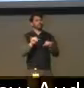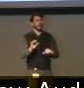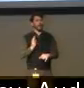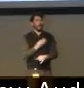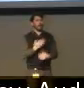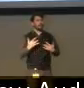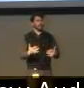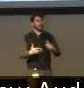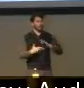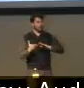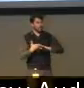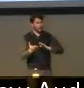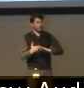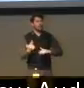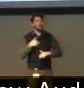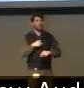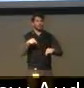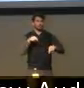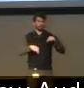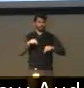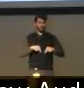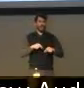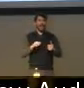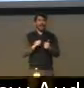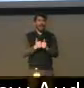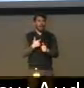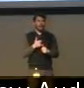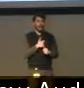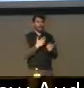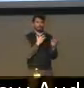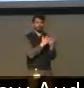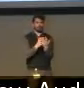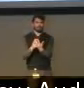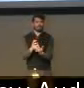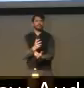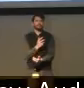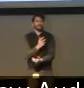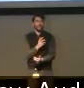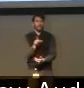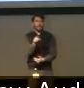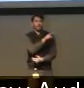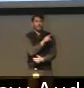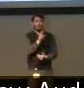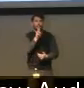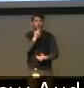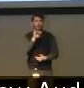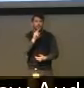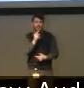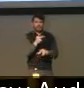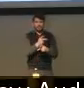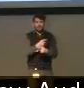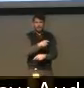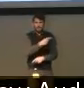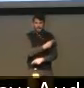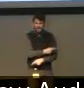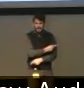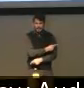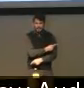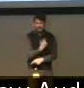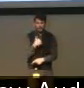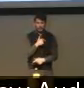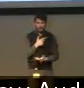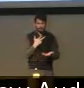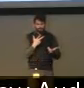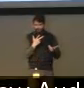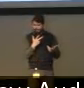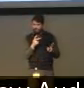units that typically took care of those patients. I think one of the things that we have to be careful of, and we're looking for what those early signals would